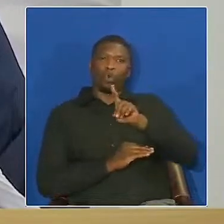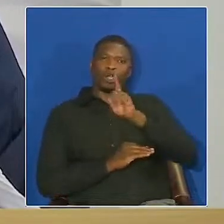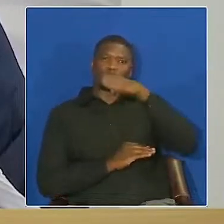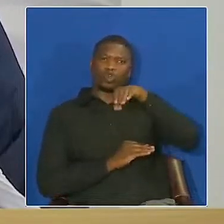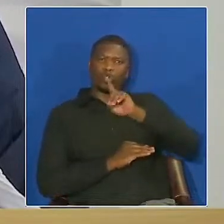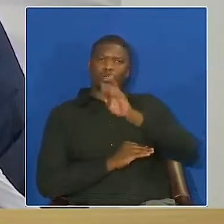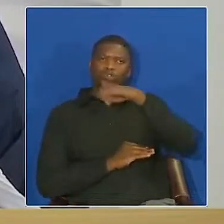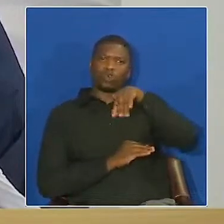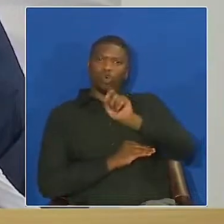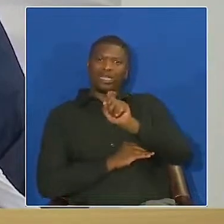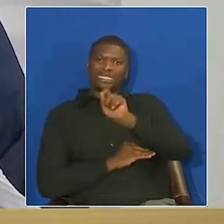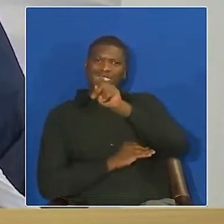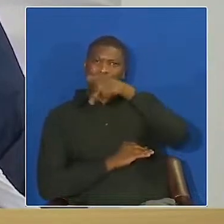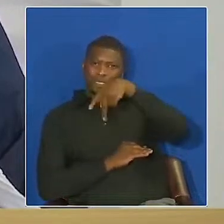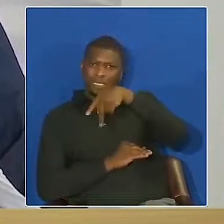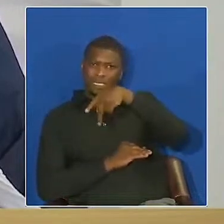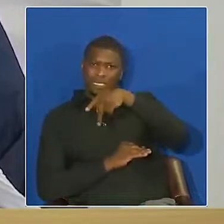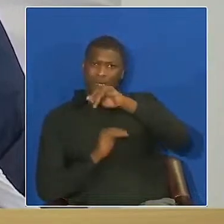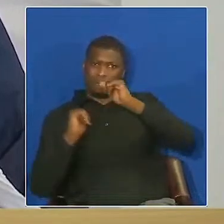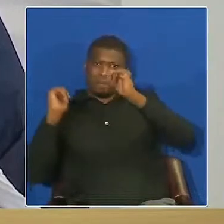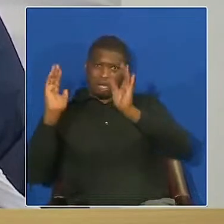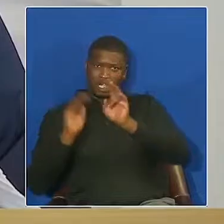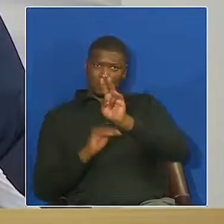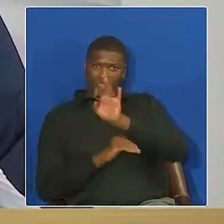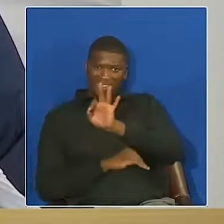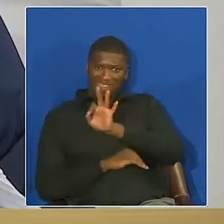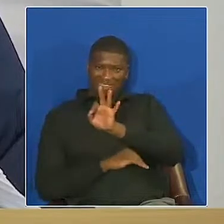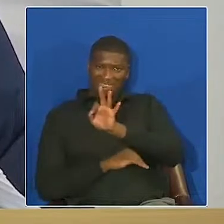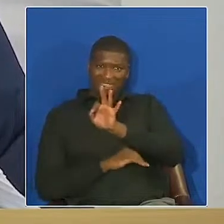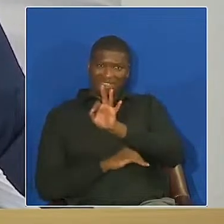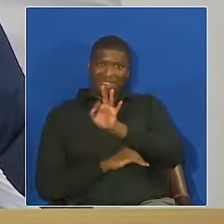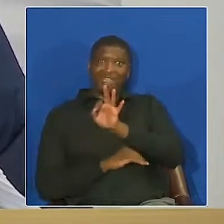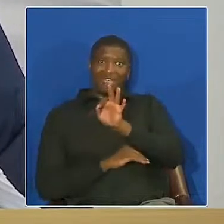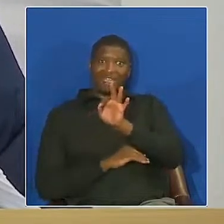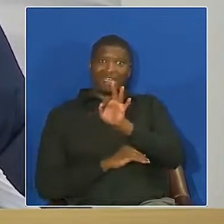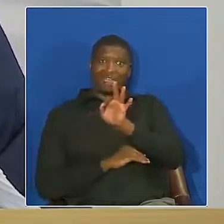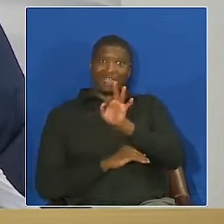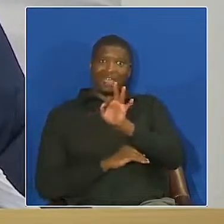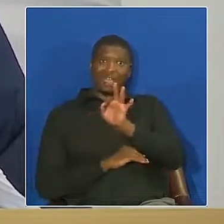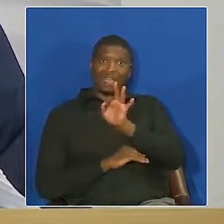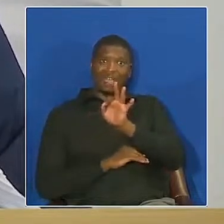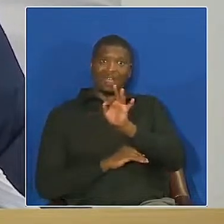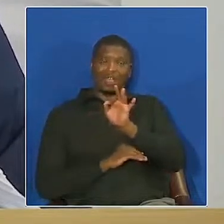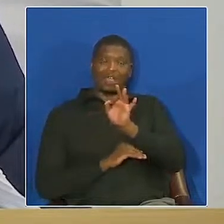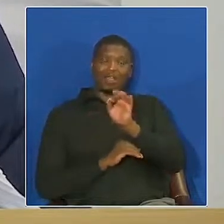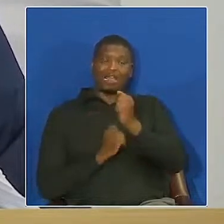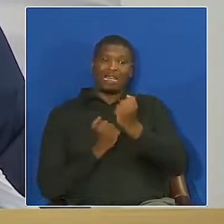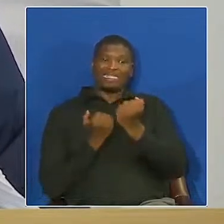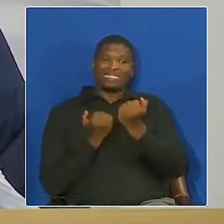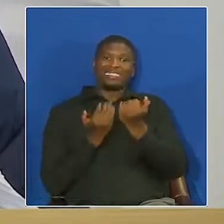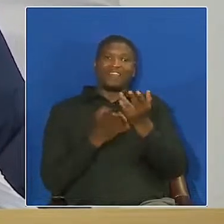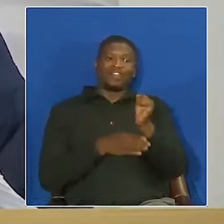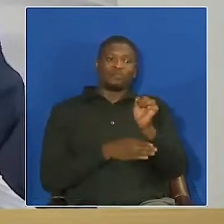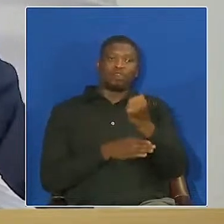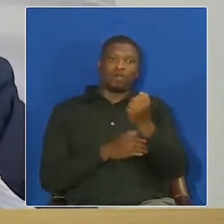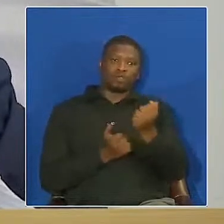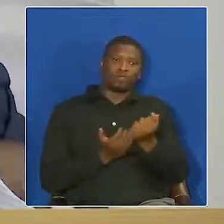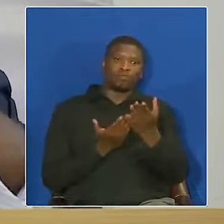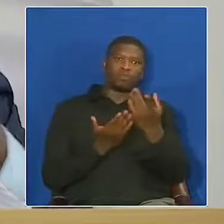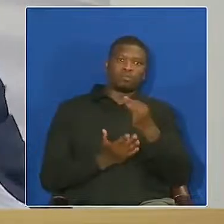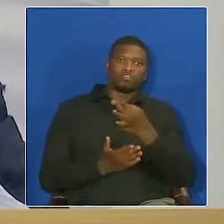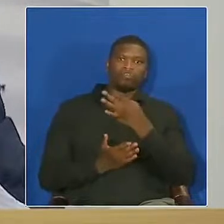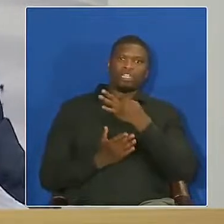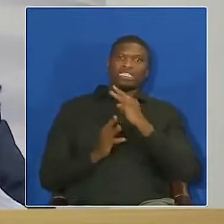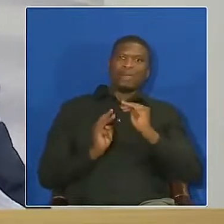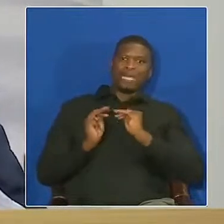19/1/9/1/94 in brackets 23, the appointment of a service provider to render health risk management